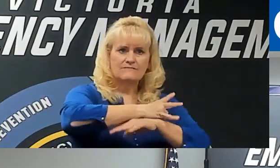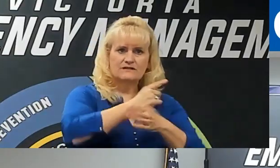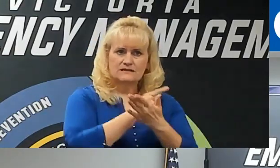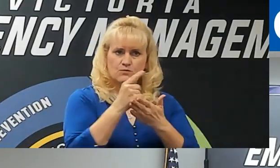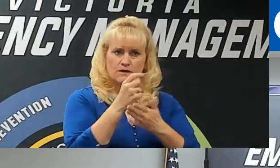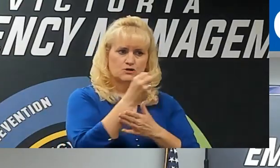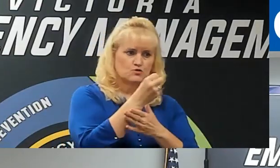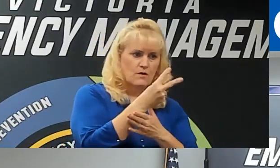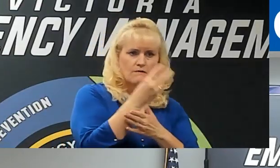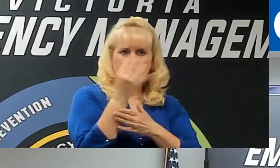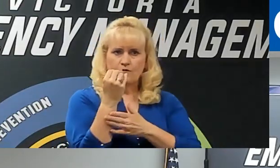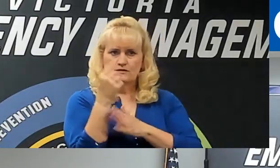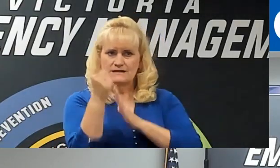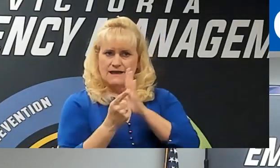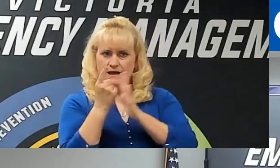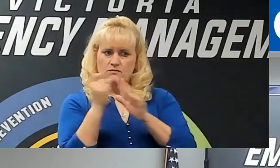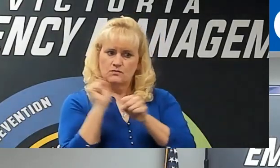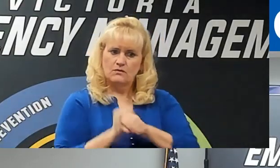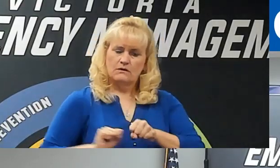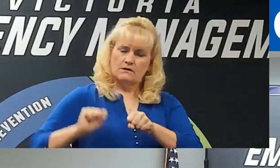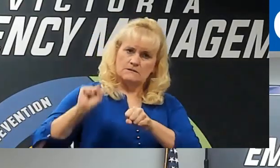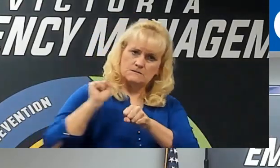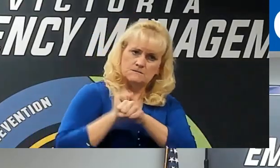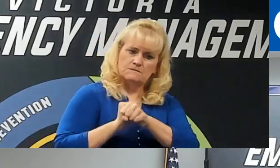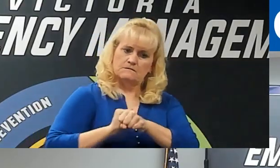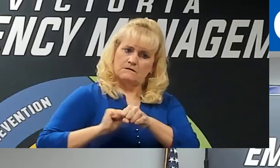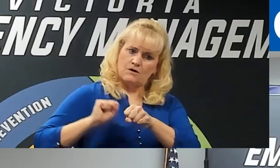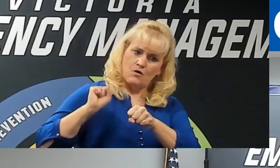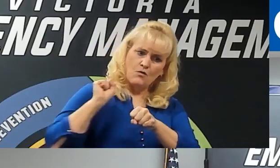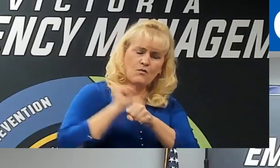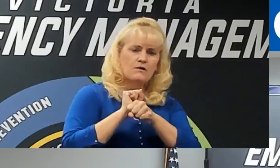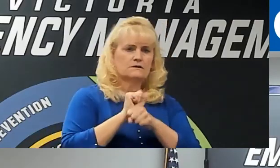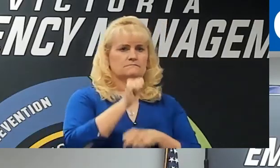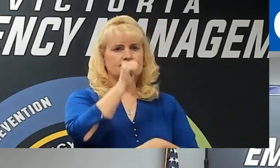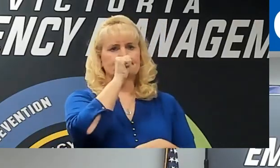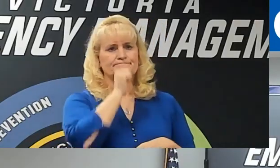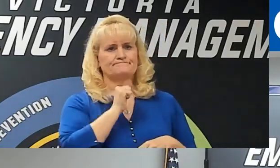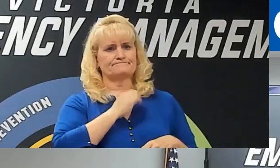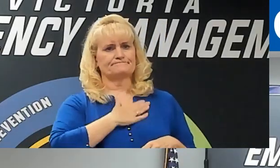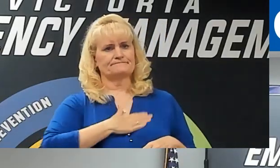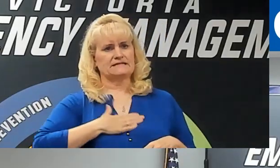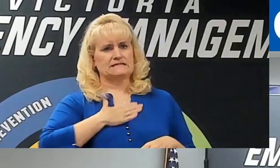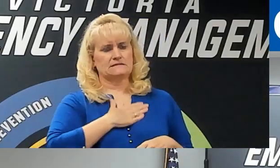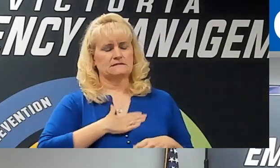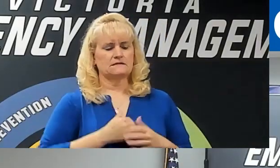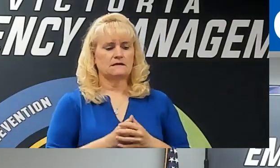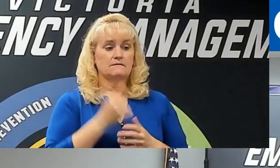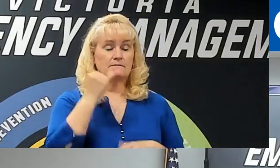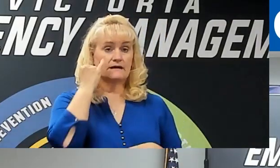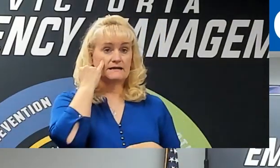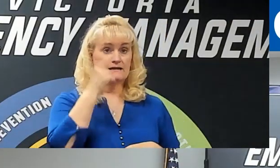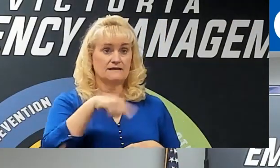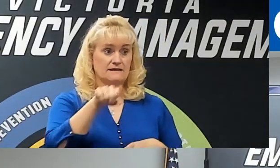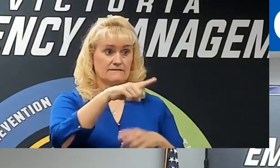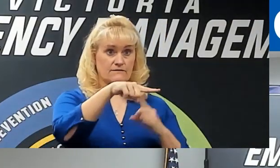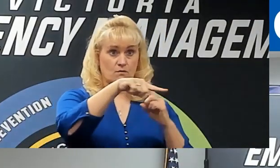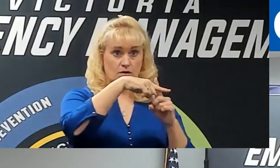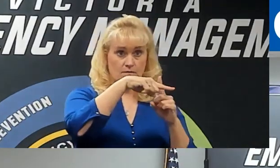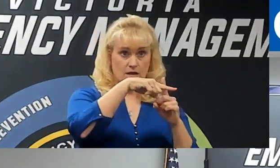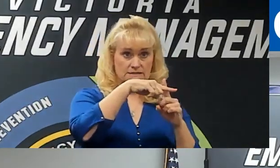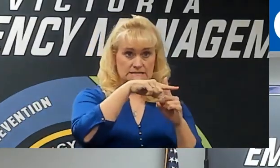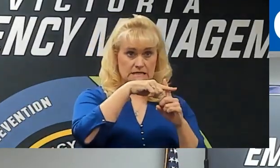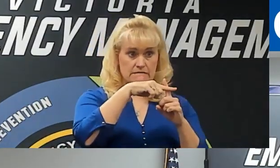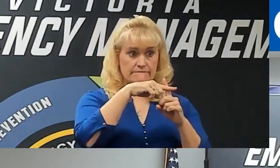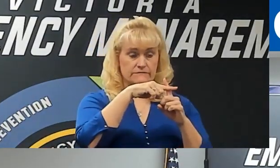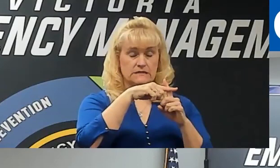doing everything they can to get those investigations done. So keep in mind, if you are a positive case, if you get notified from a lab or